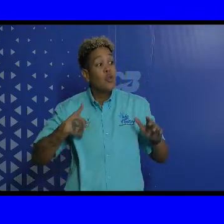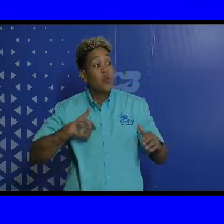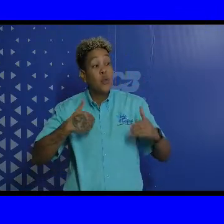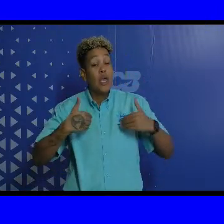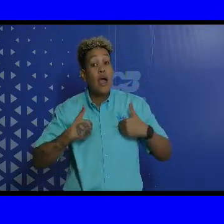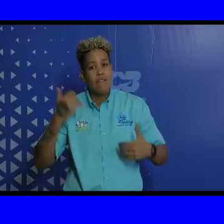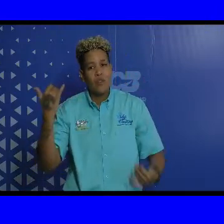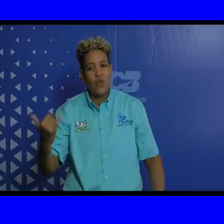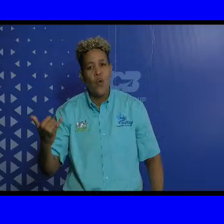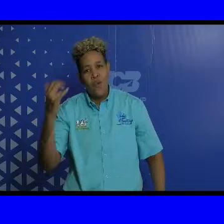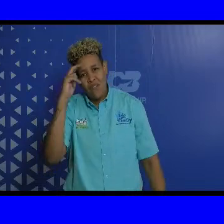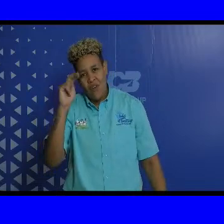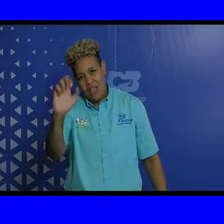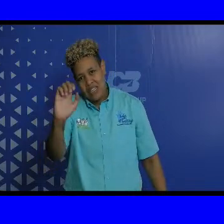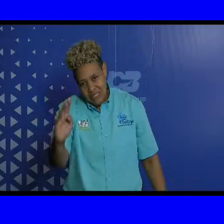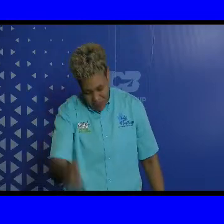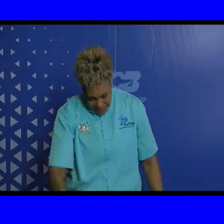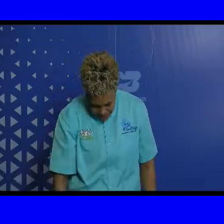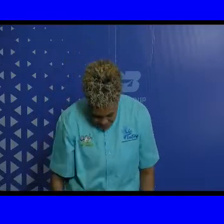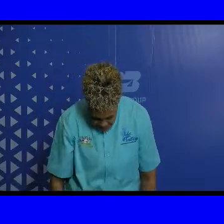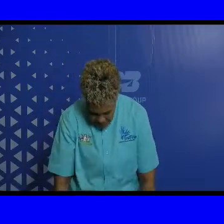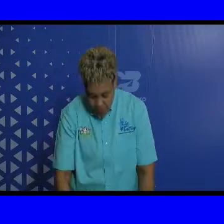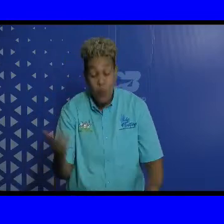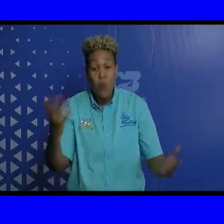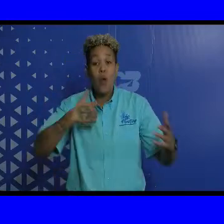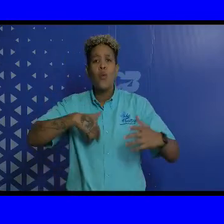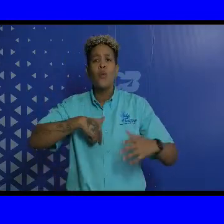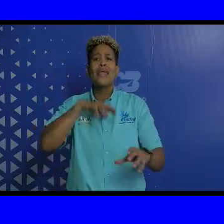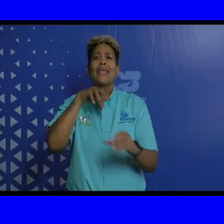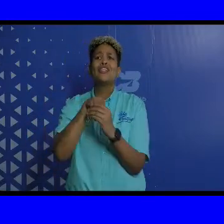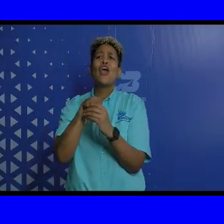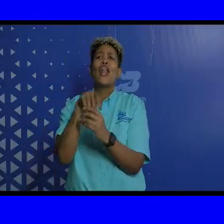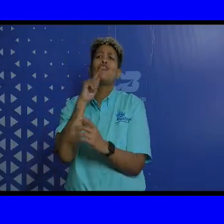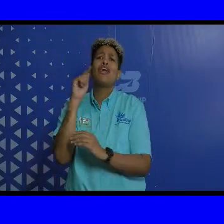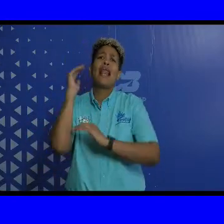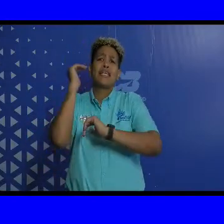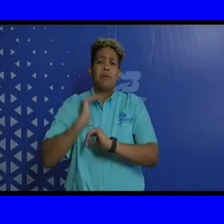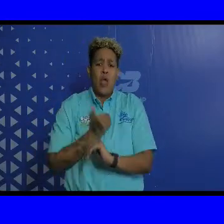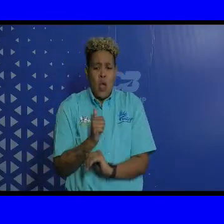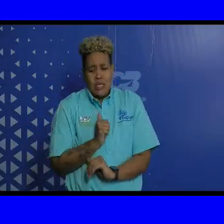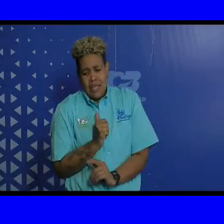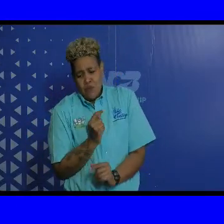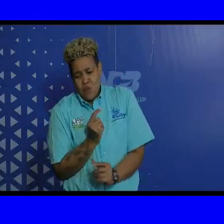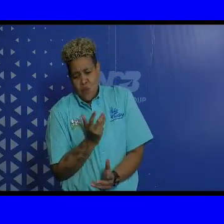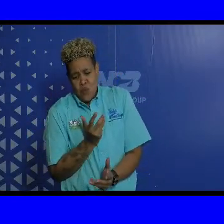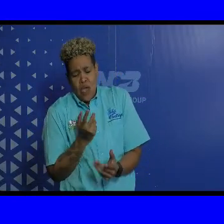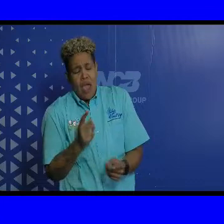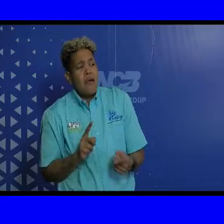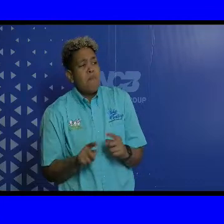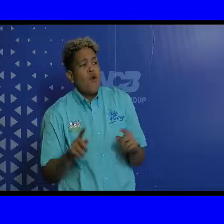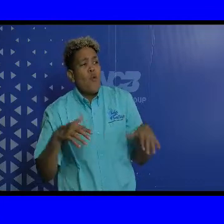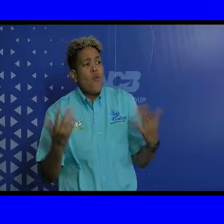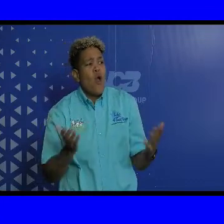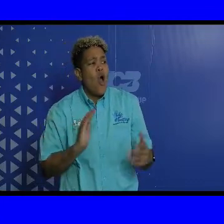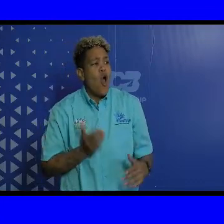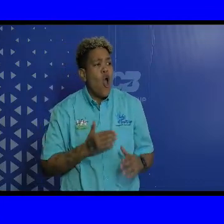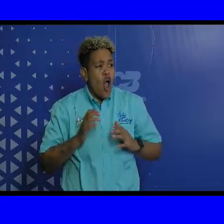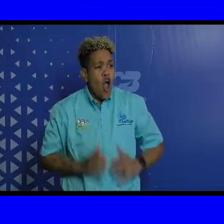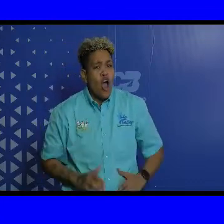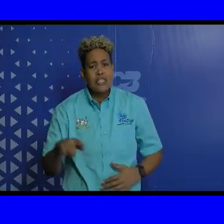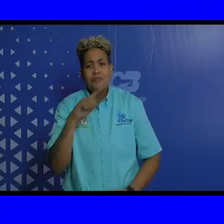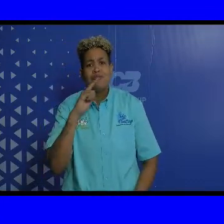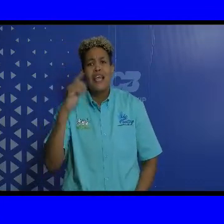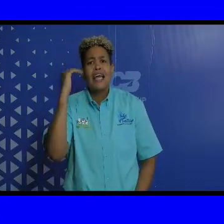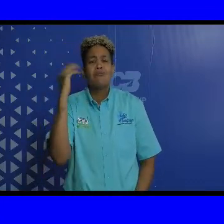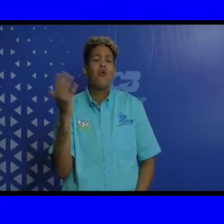standards that we all have for NCB, what we internally expect of ourselves, and what our customers expect of